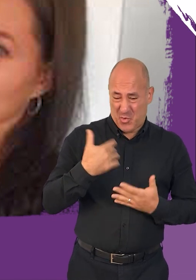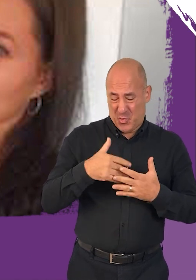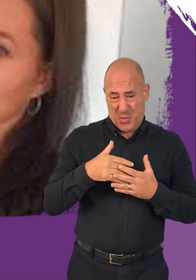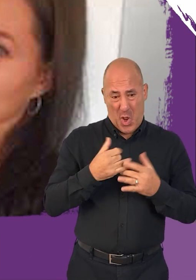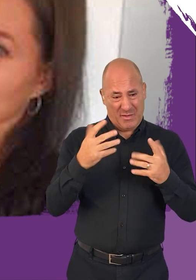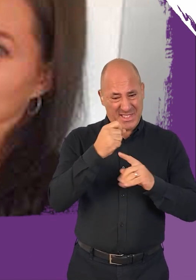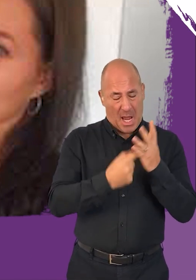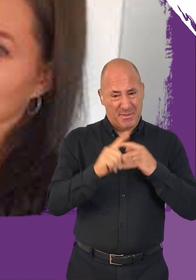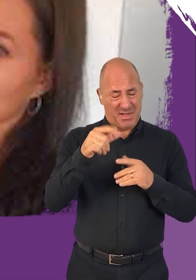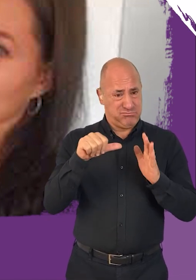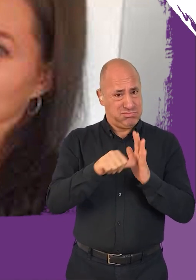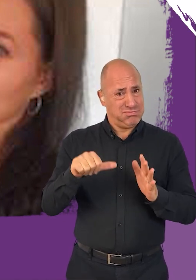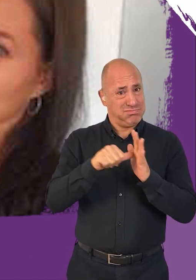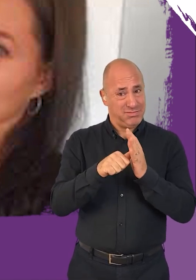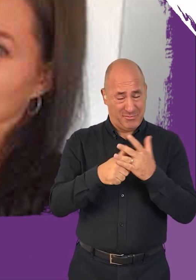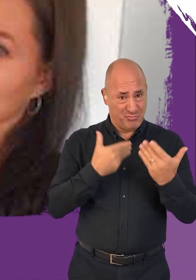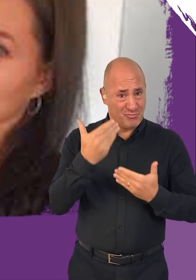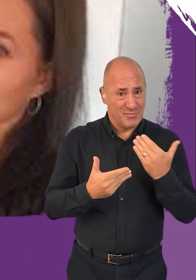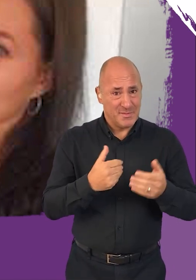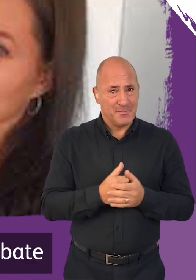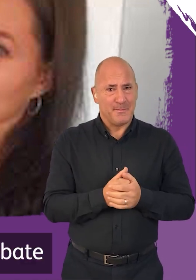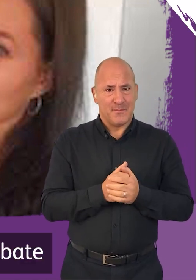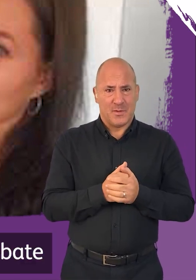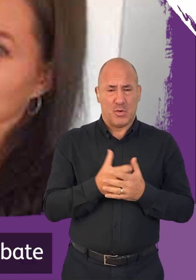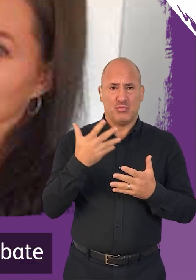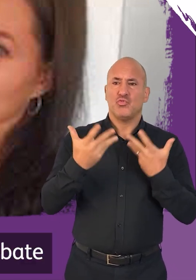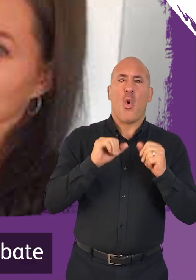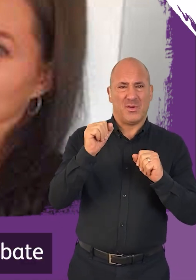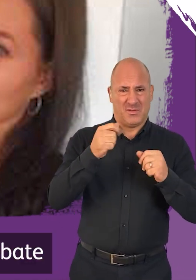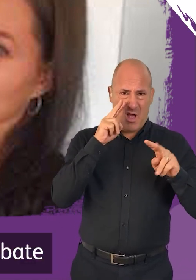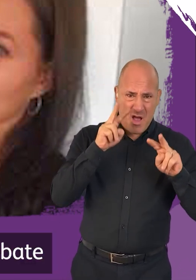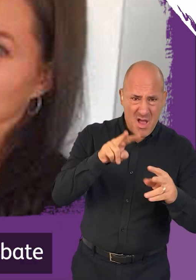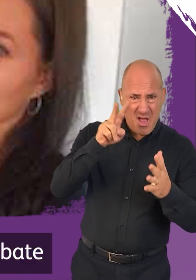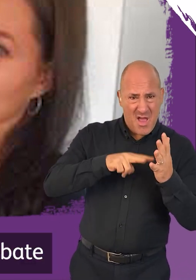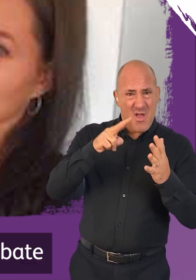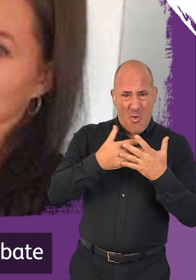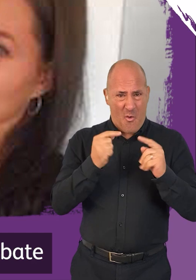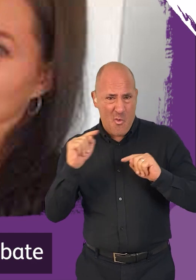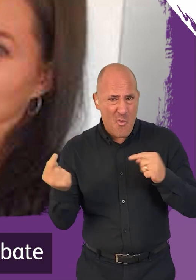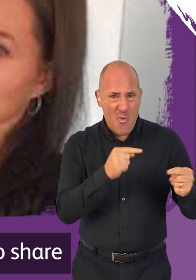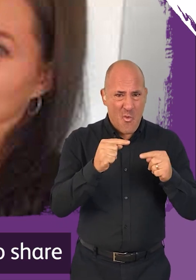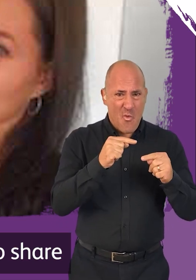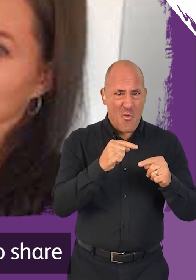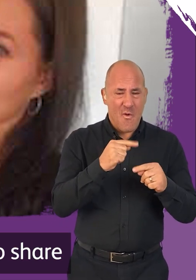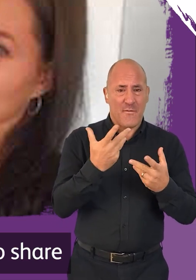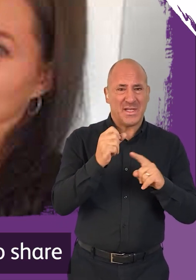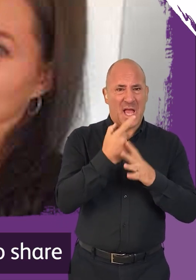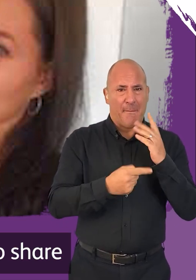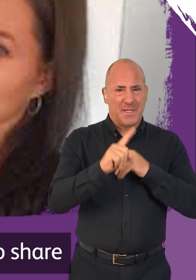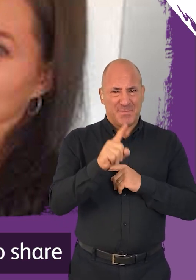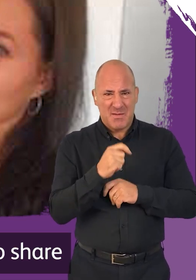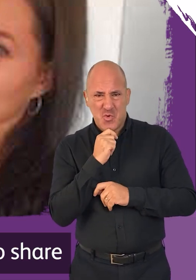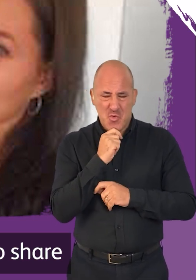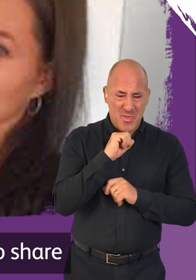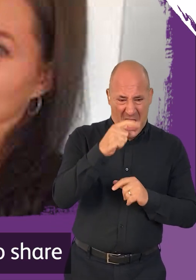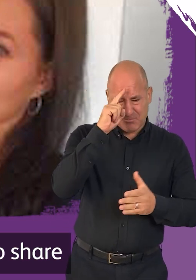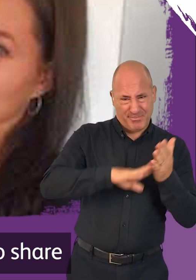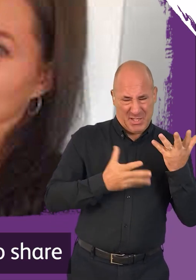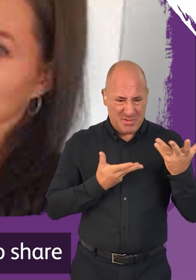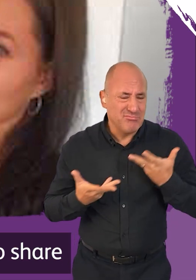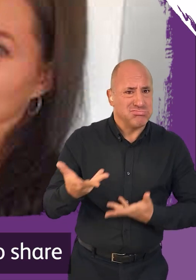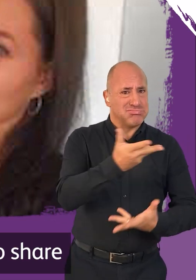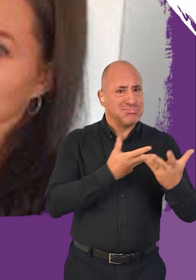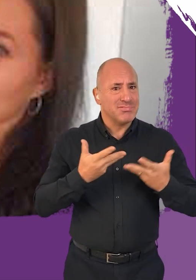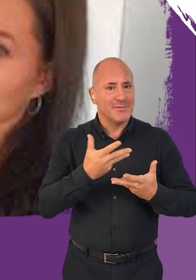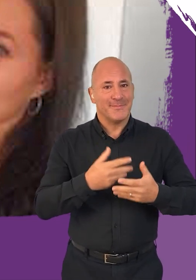how the cost of living is affecting disabled people. Her stories get attention and spark debate, providing a platform for disabled